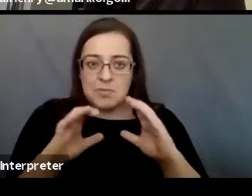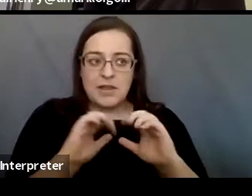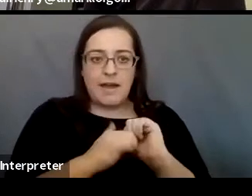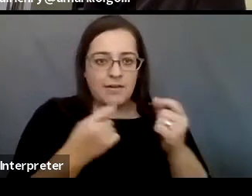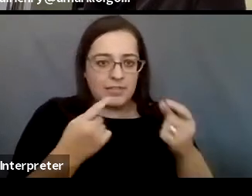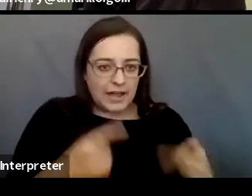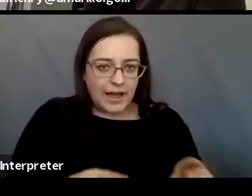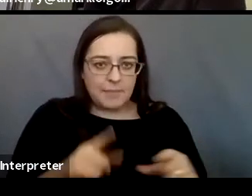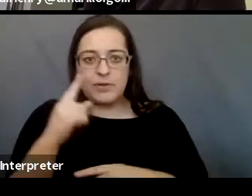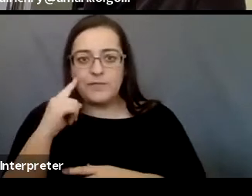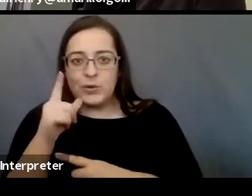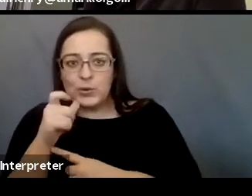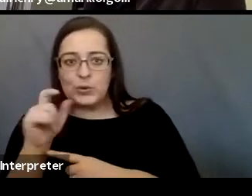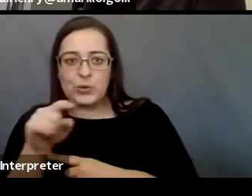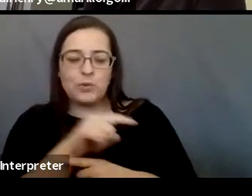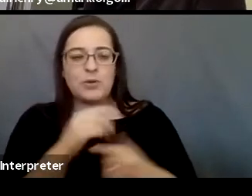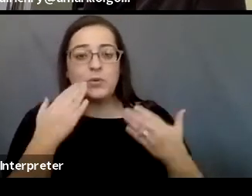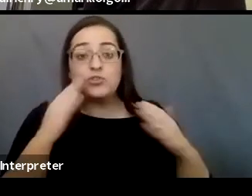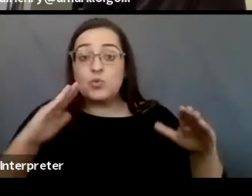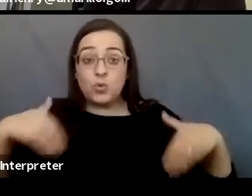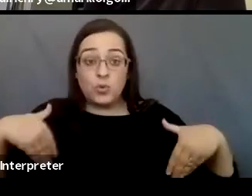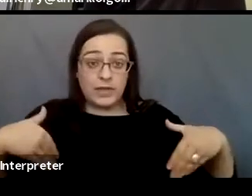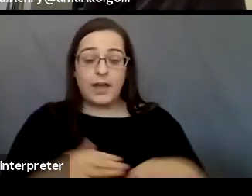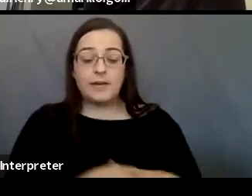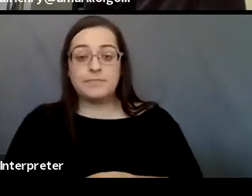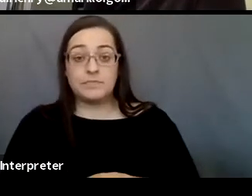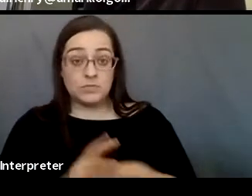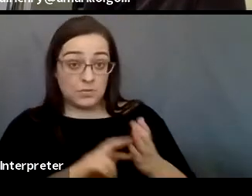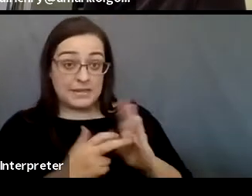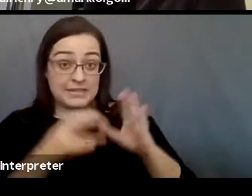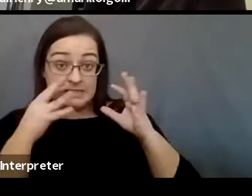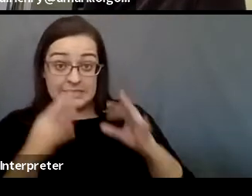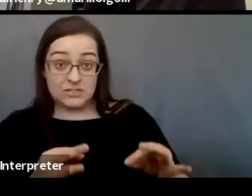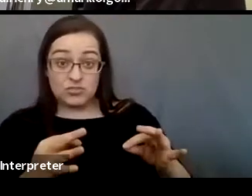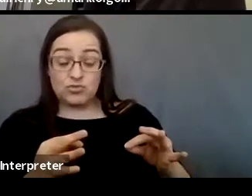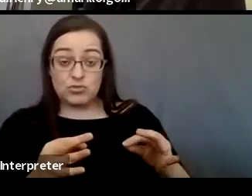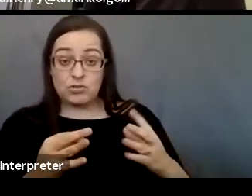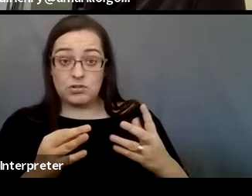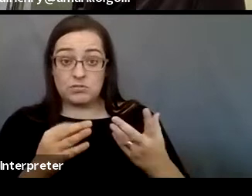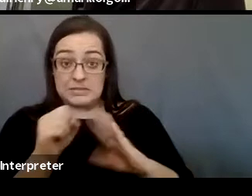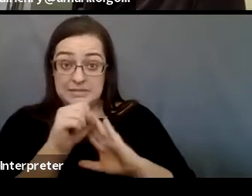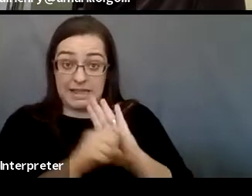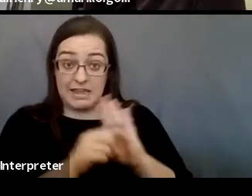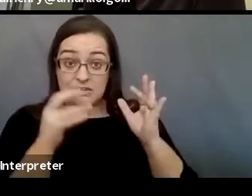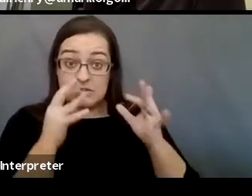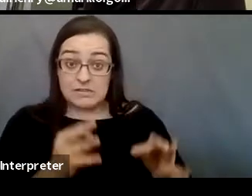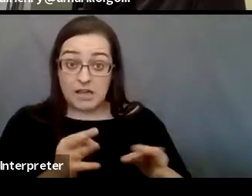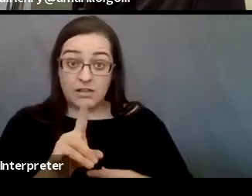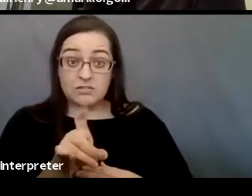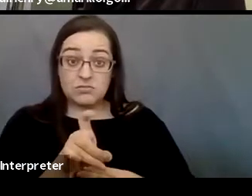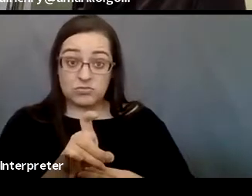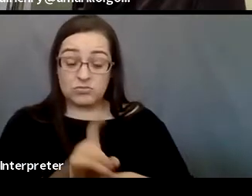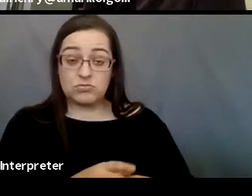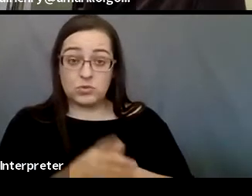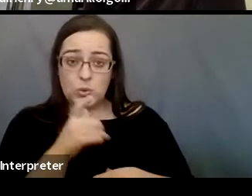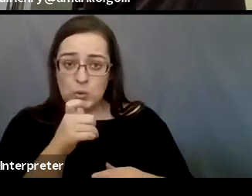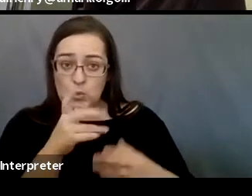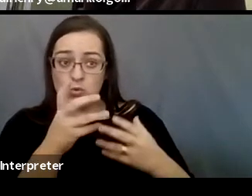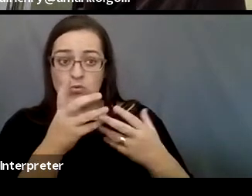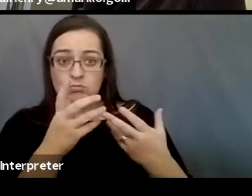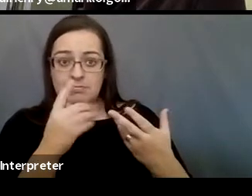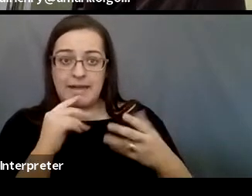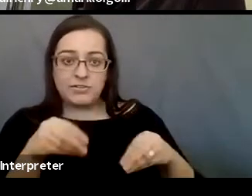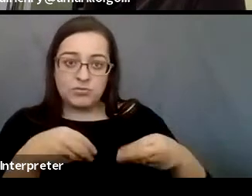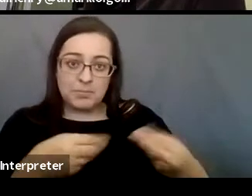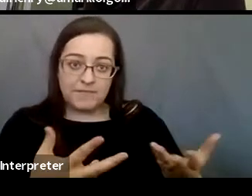happen. So does that mean that the decision will be made at somewhere at the state level about who actually